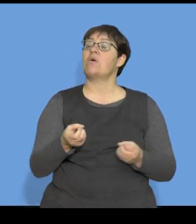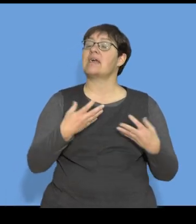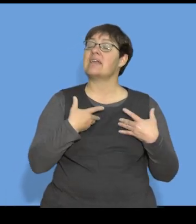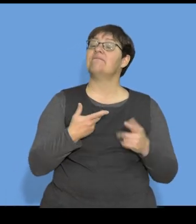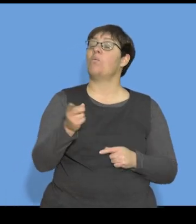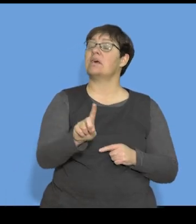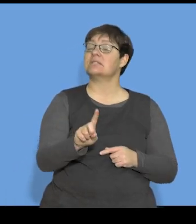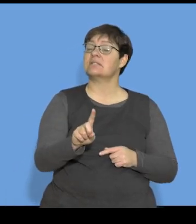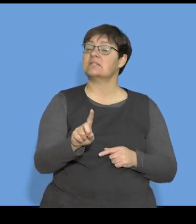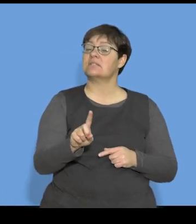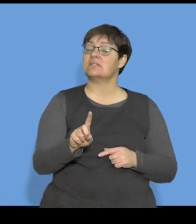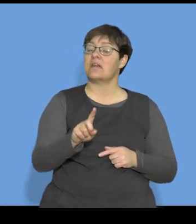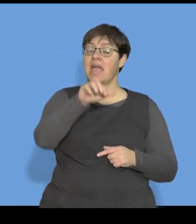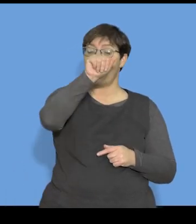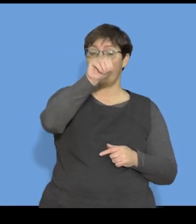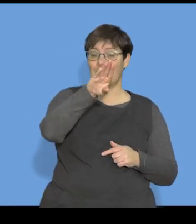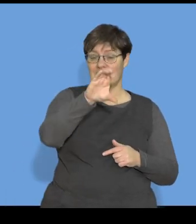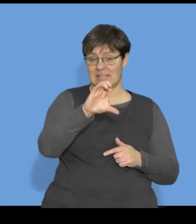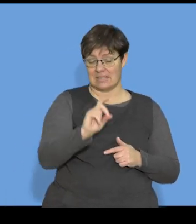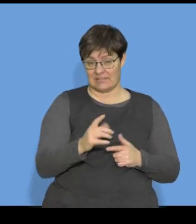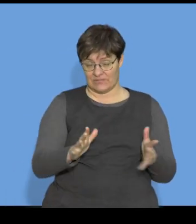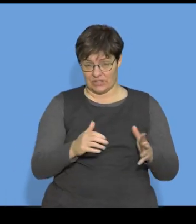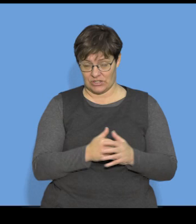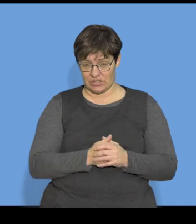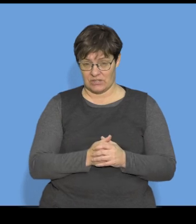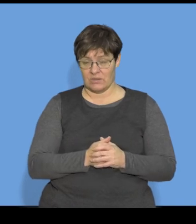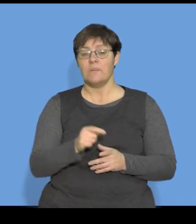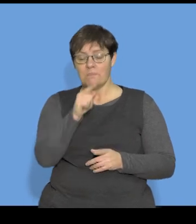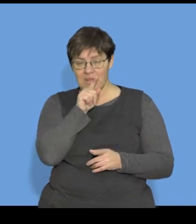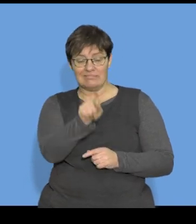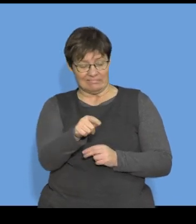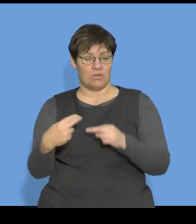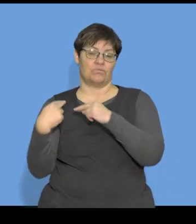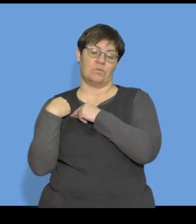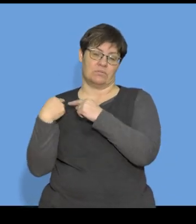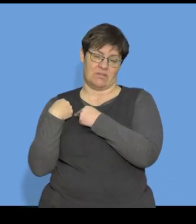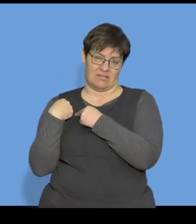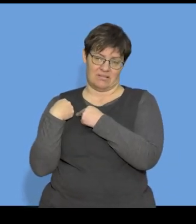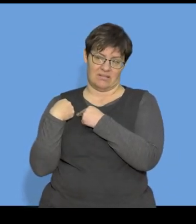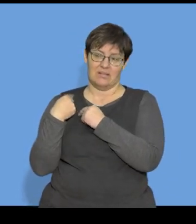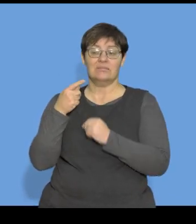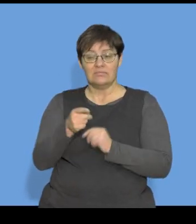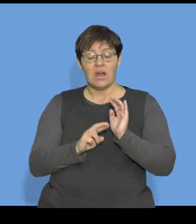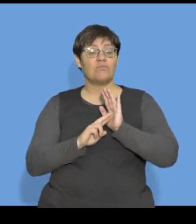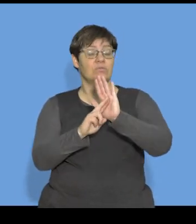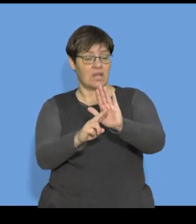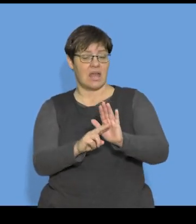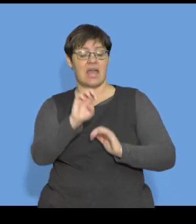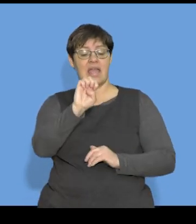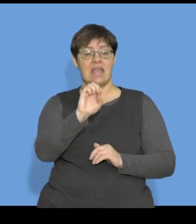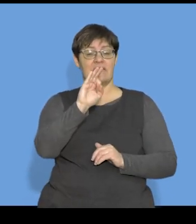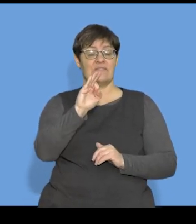You give only letter of the part that is responsible, that represents